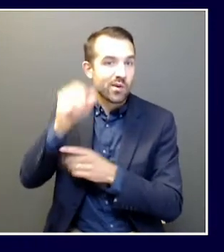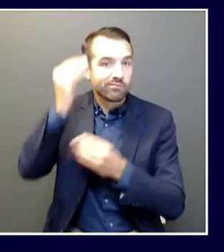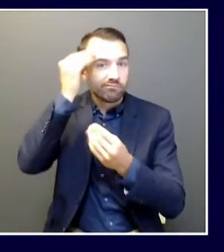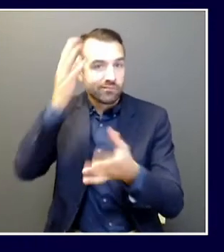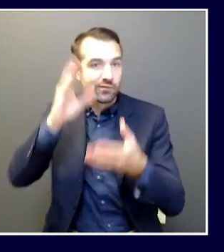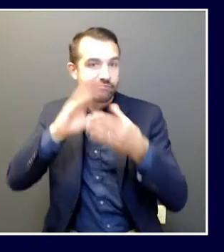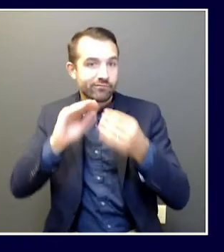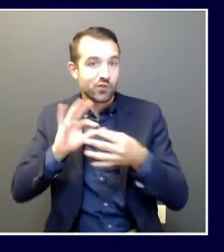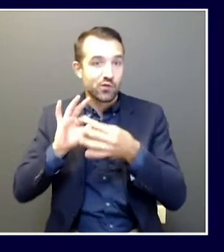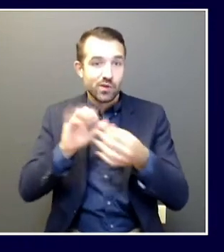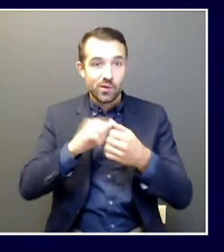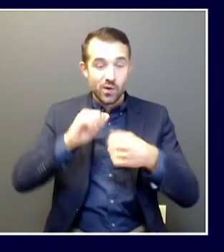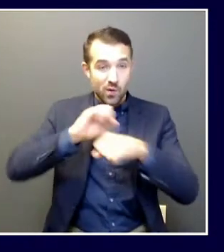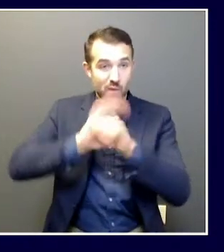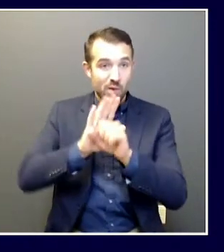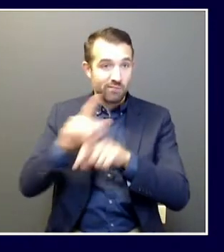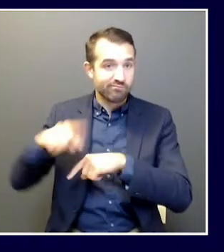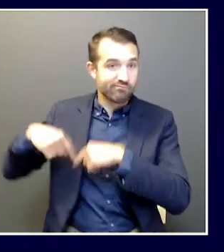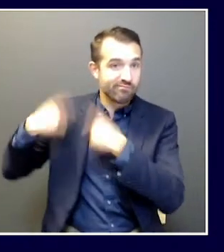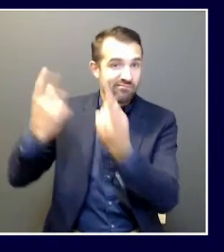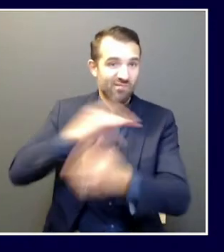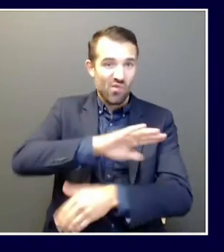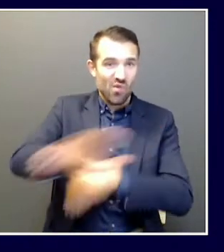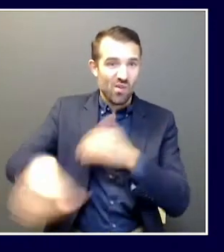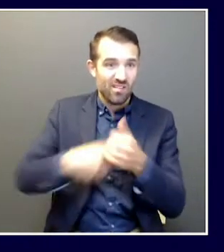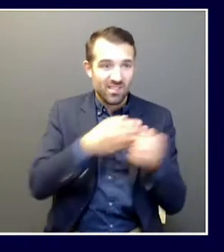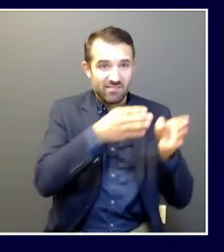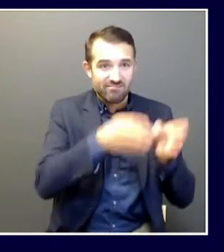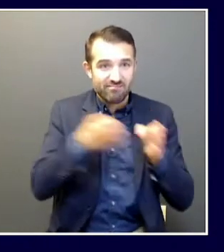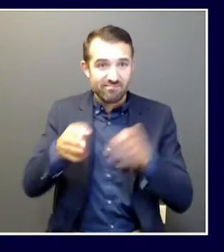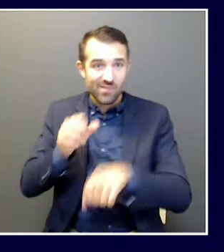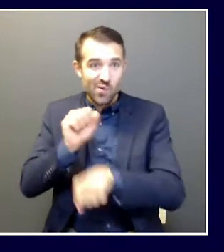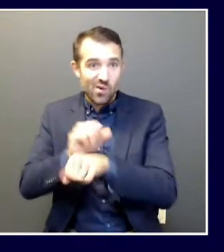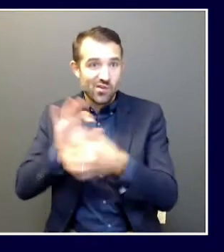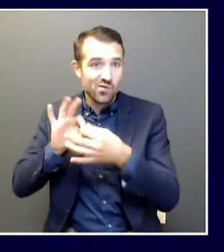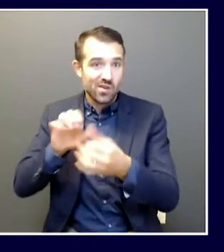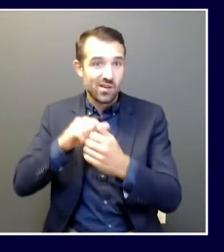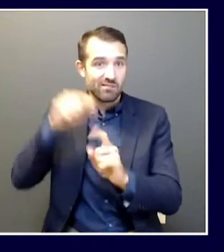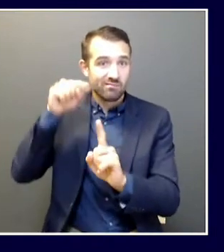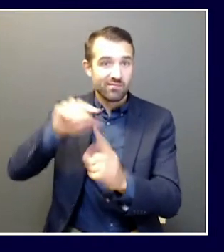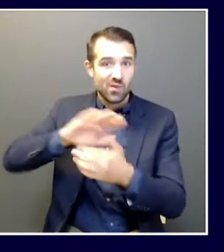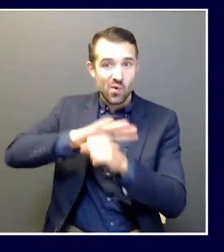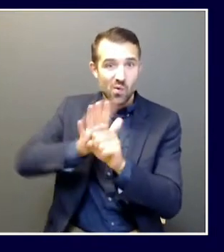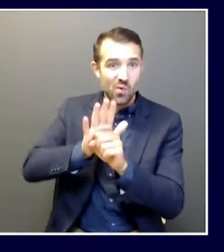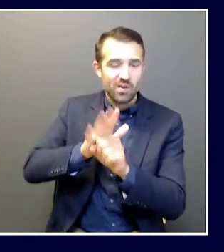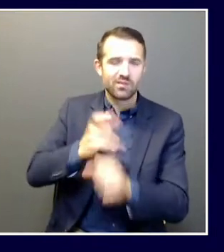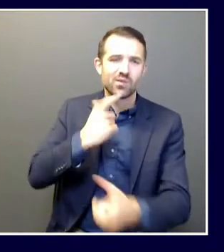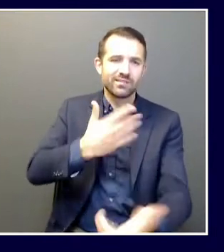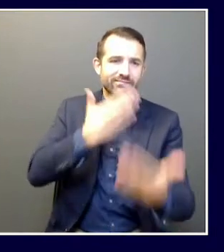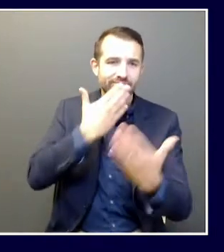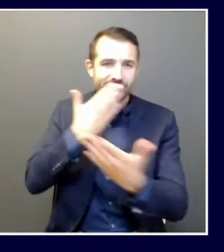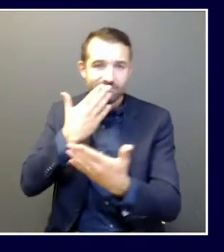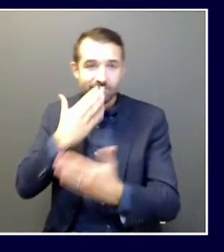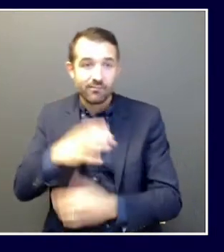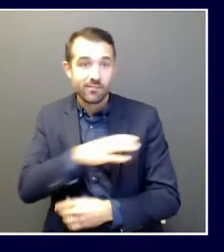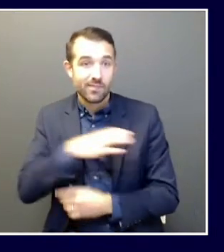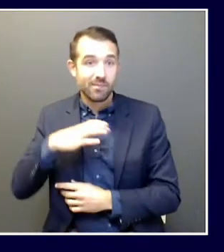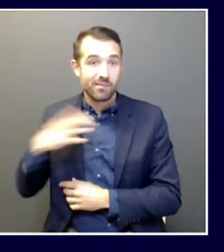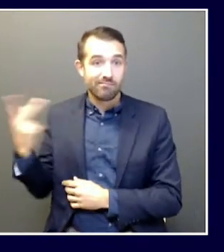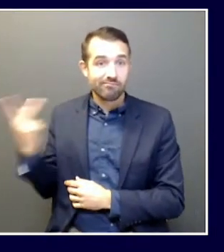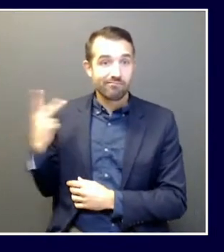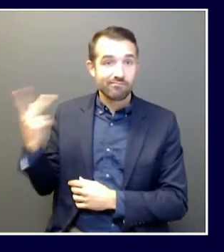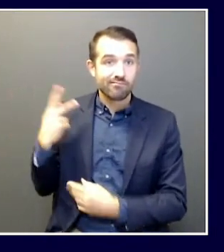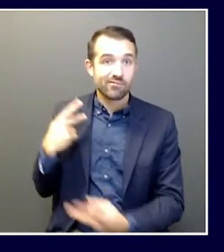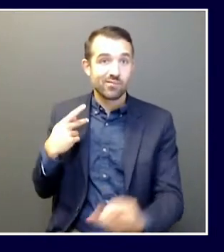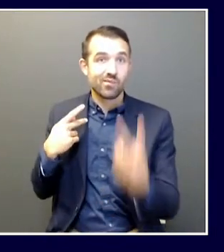COVID-19. Commissioner Wambrew and I are just two of a cast of thousands of people across the state who are